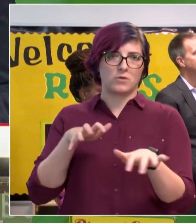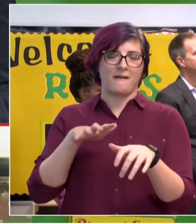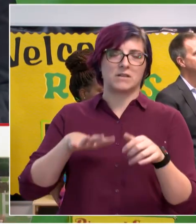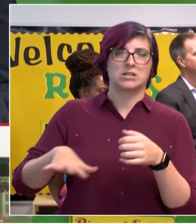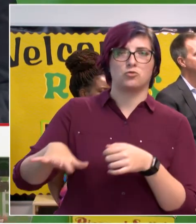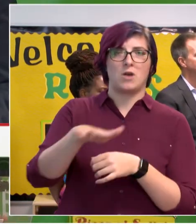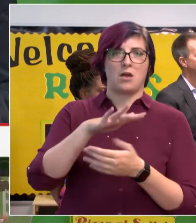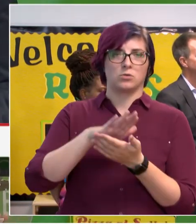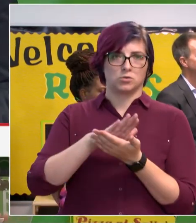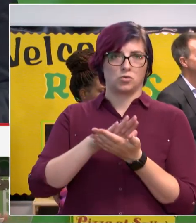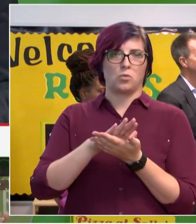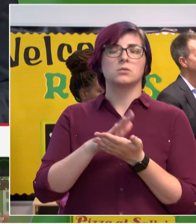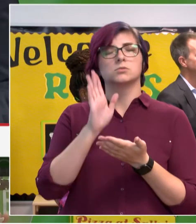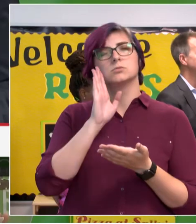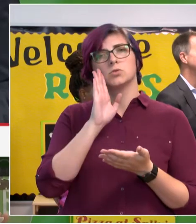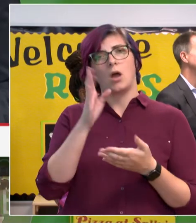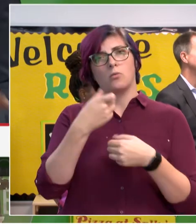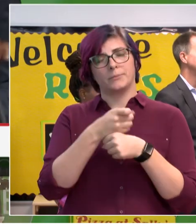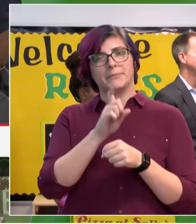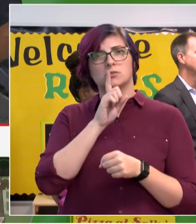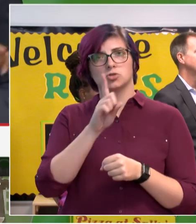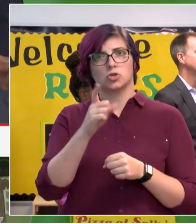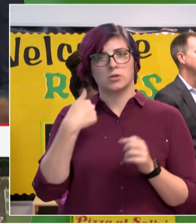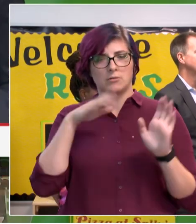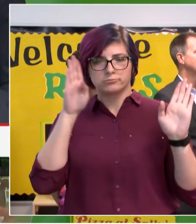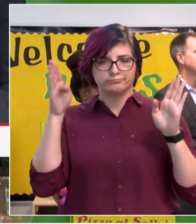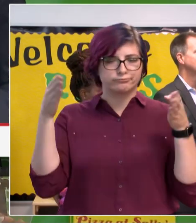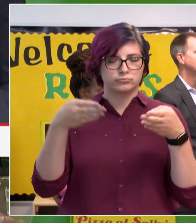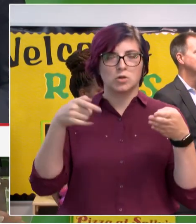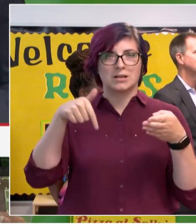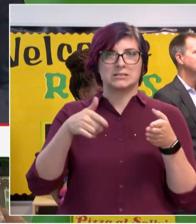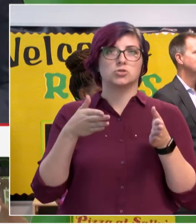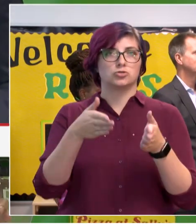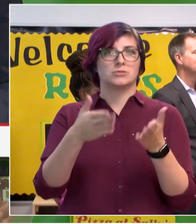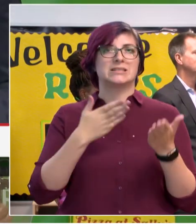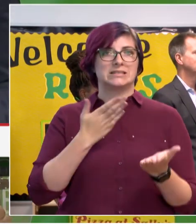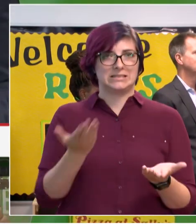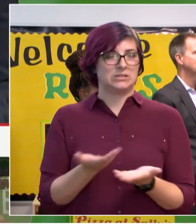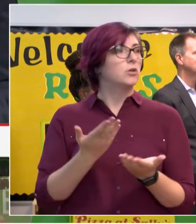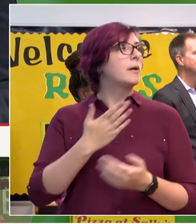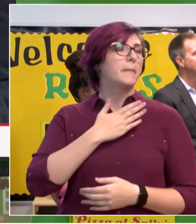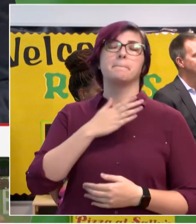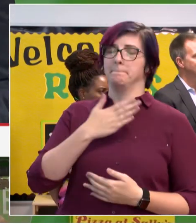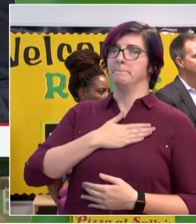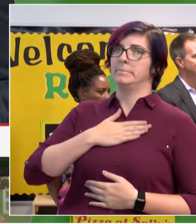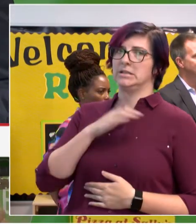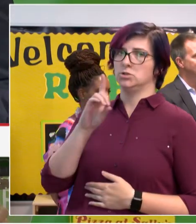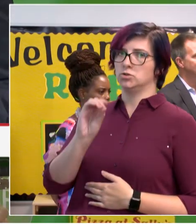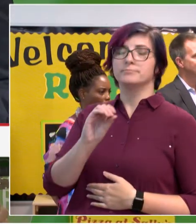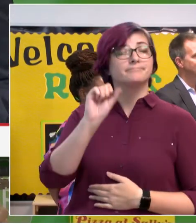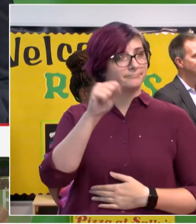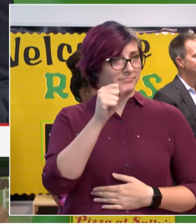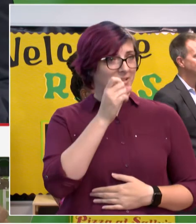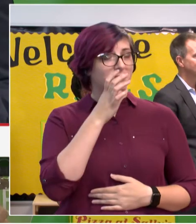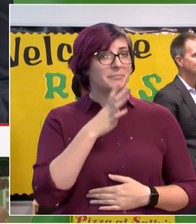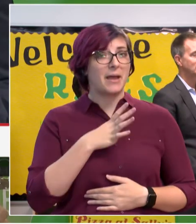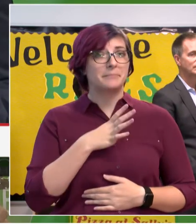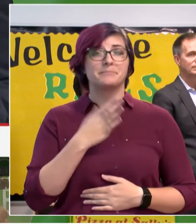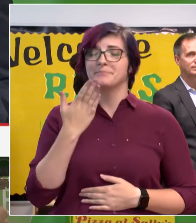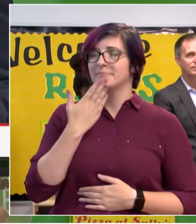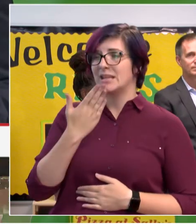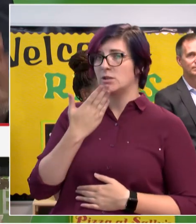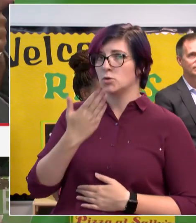So let me make sure we turn our attention to these streets. Yes, ma'am. Thank you. Okay. Any other